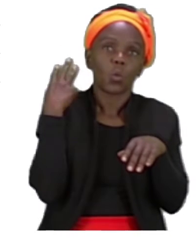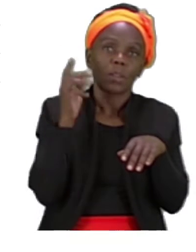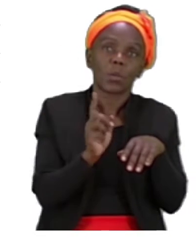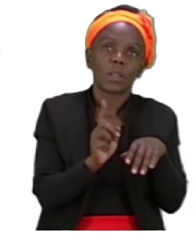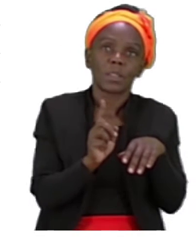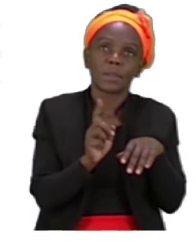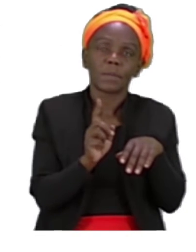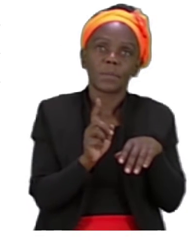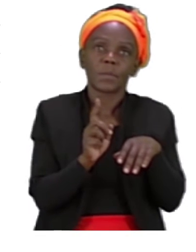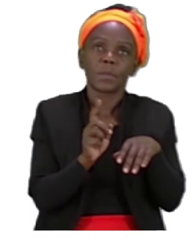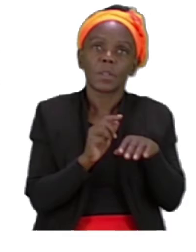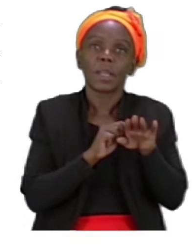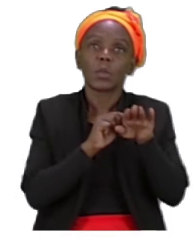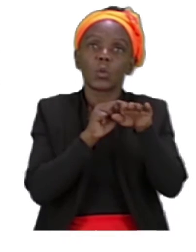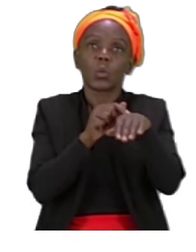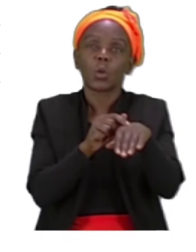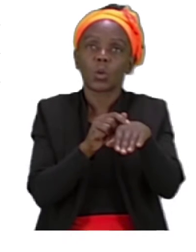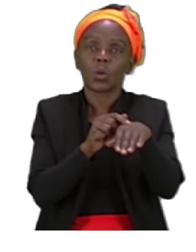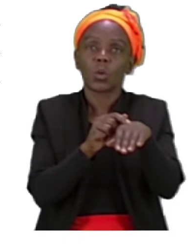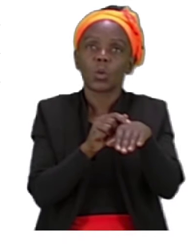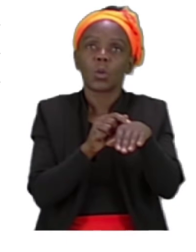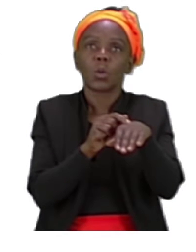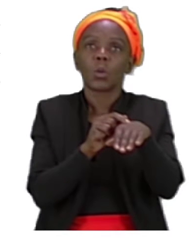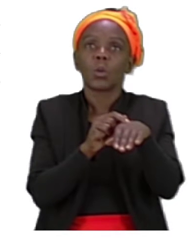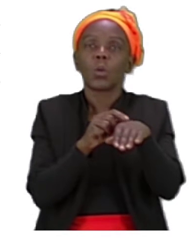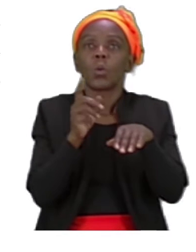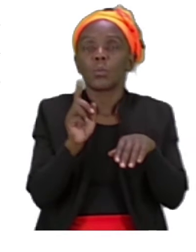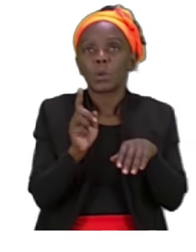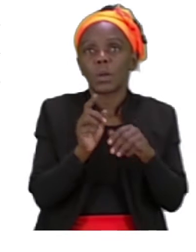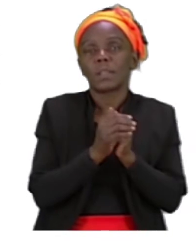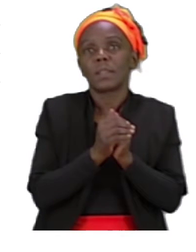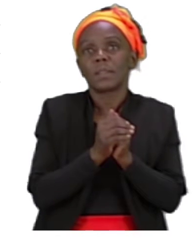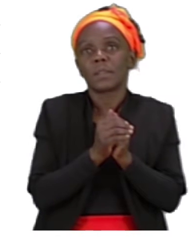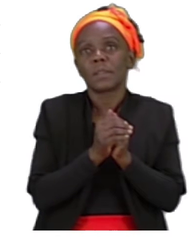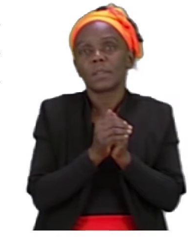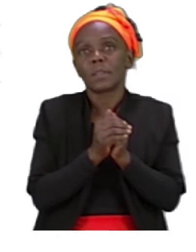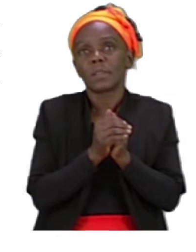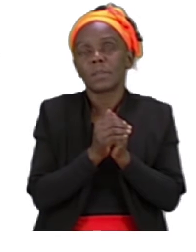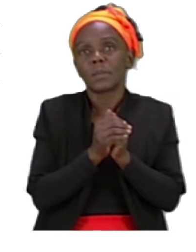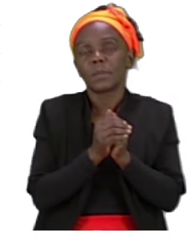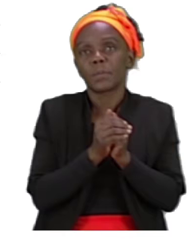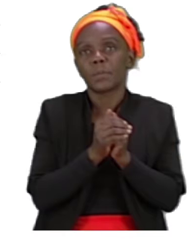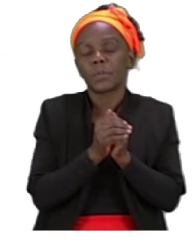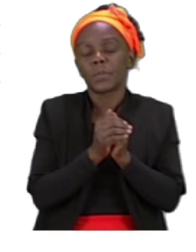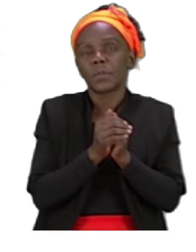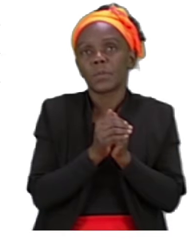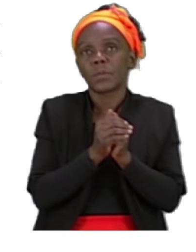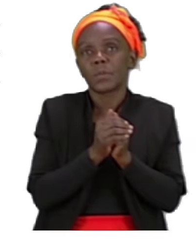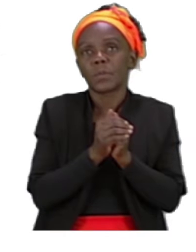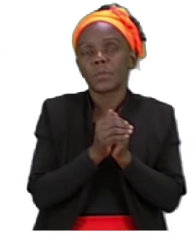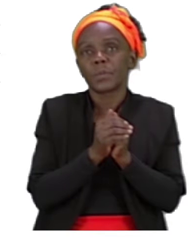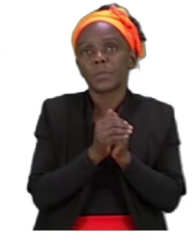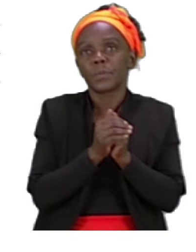is tomorrow's date will be. So these two answers all depend on the day that